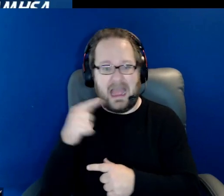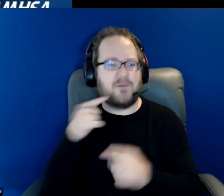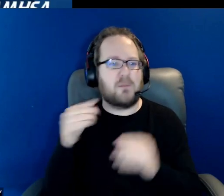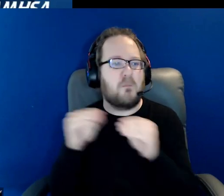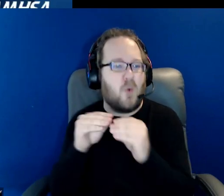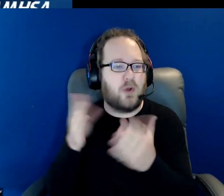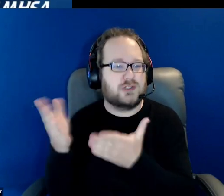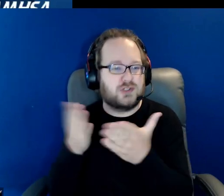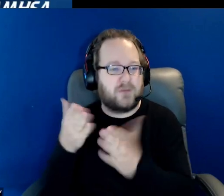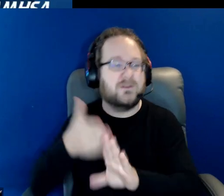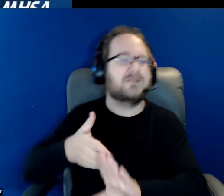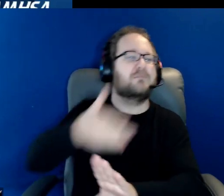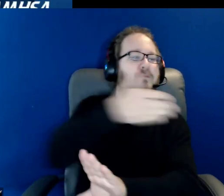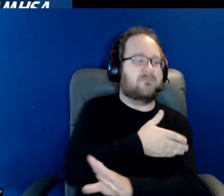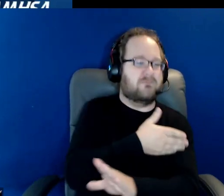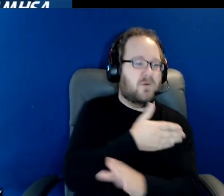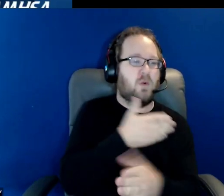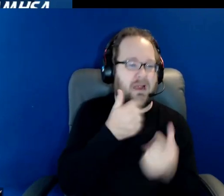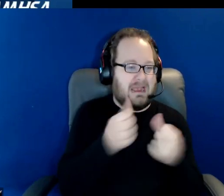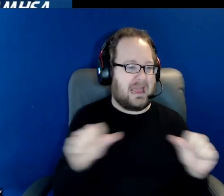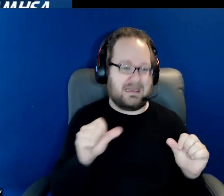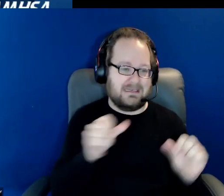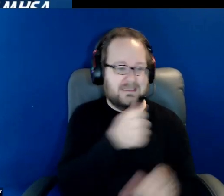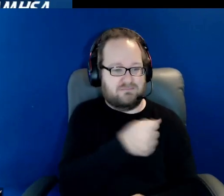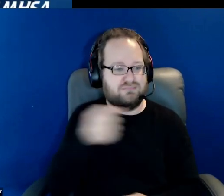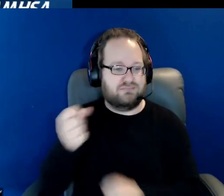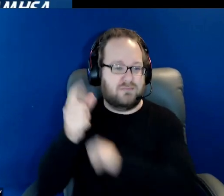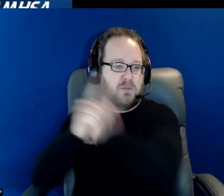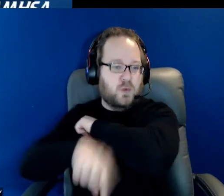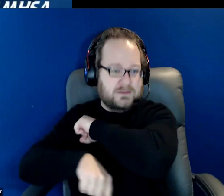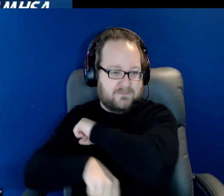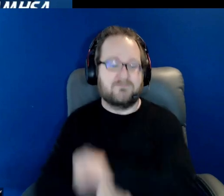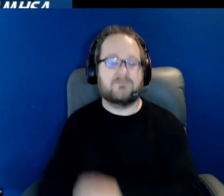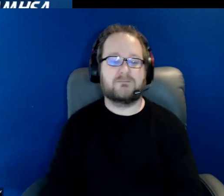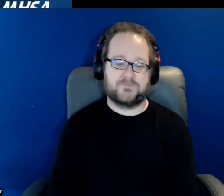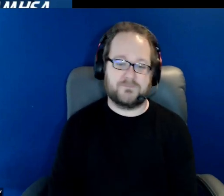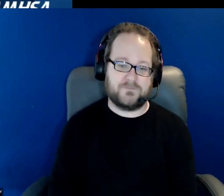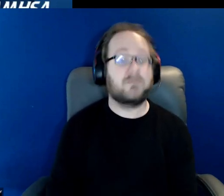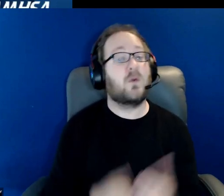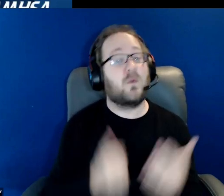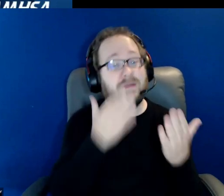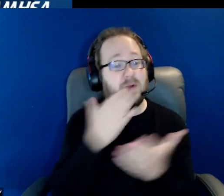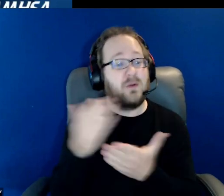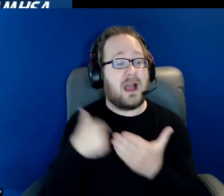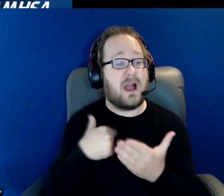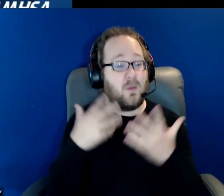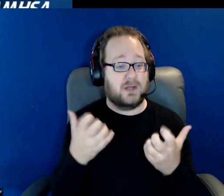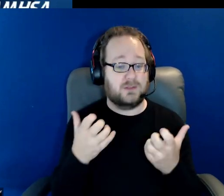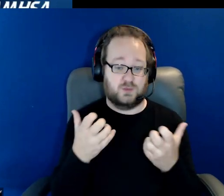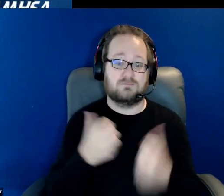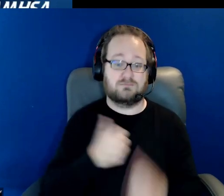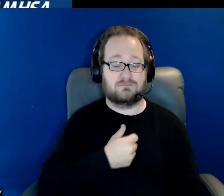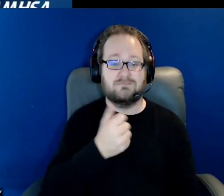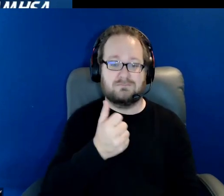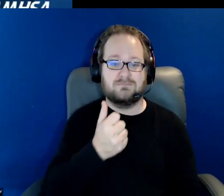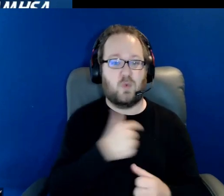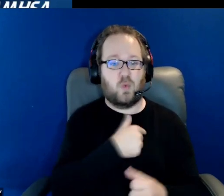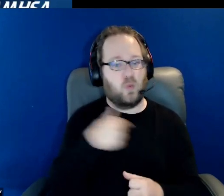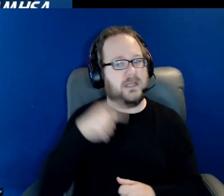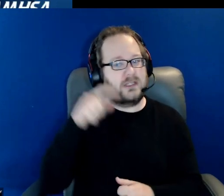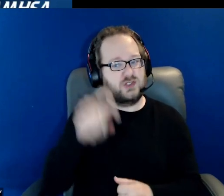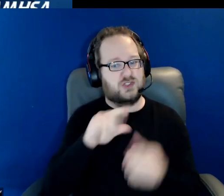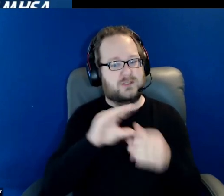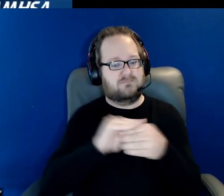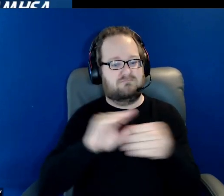to emphasize a few key points that I think should be foremost in all of our minds. First, how